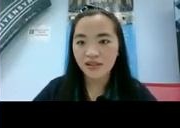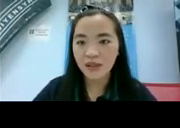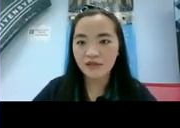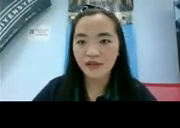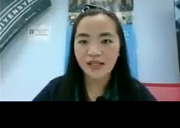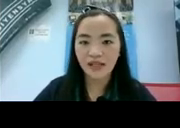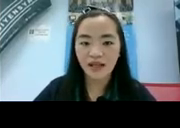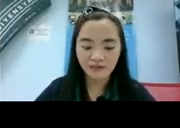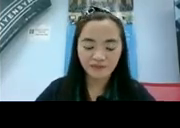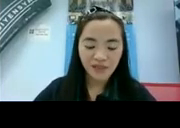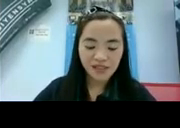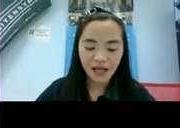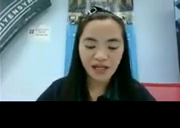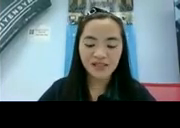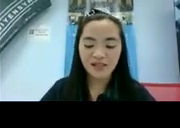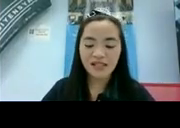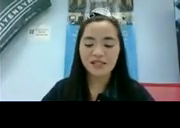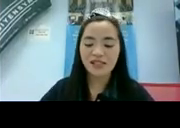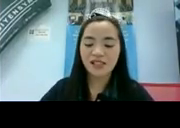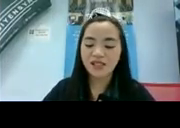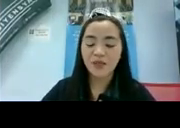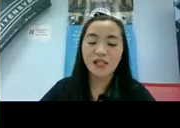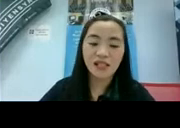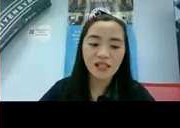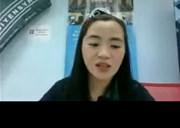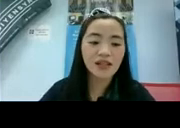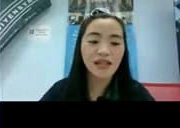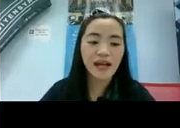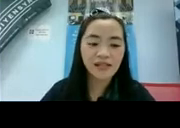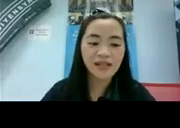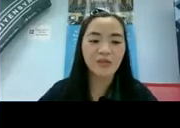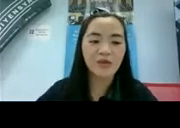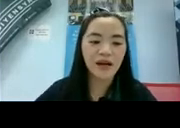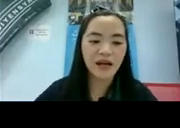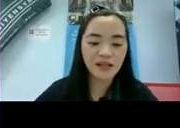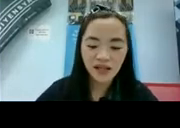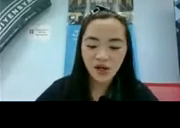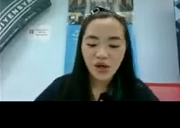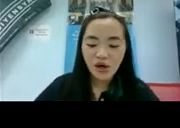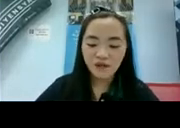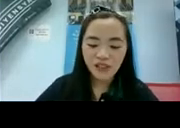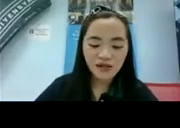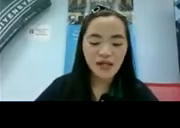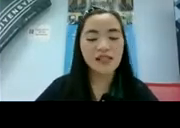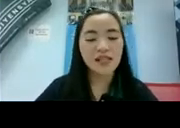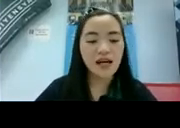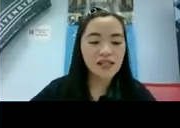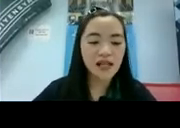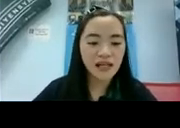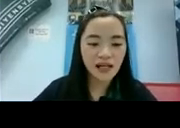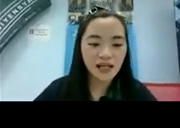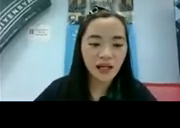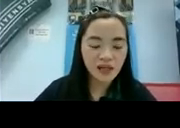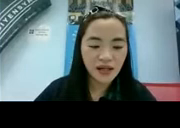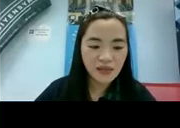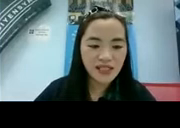the supervising science research specialist or the head librarian of